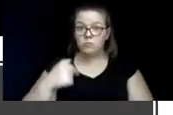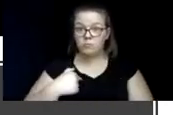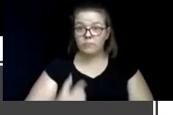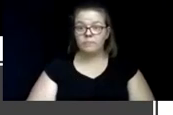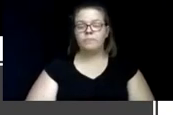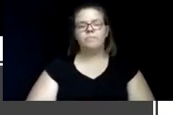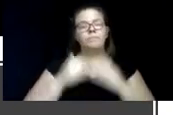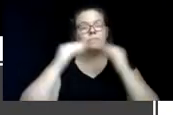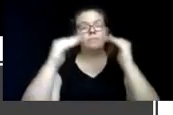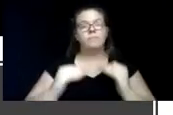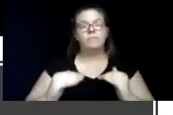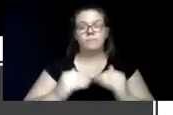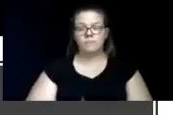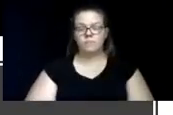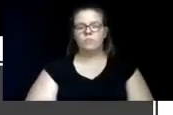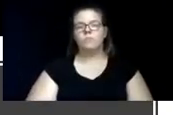Next slide, please.